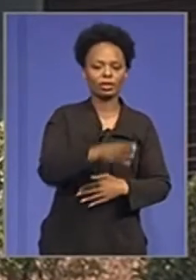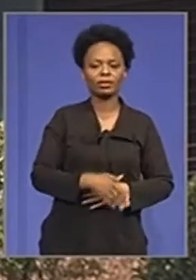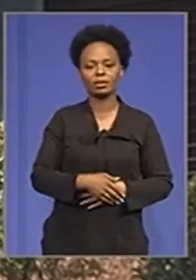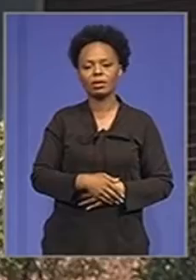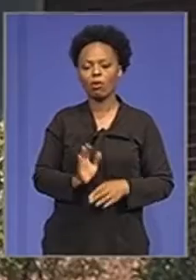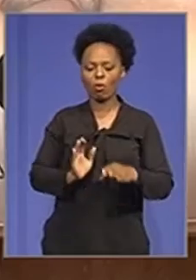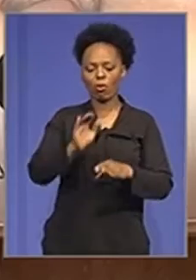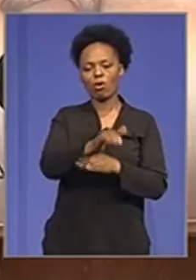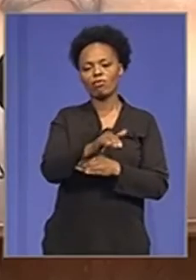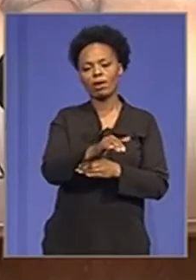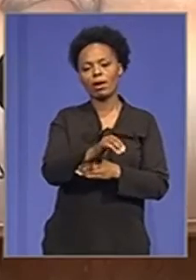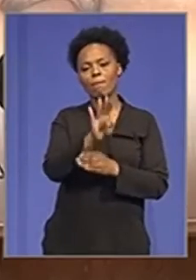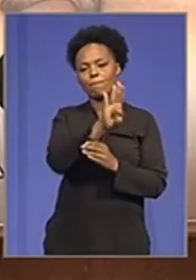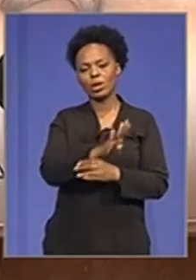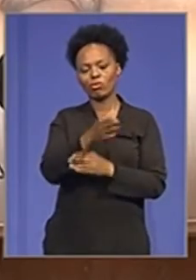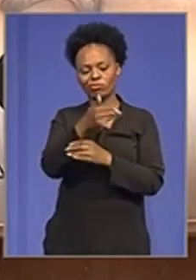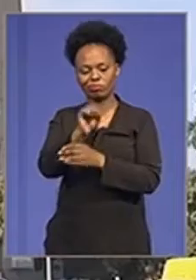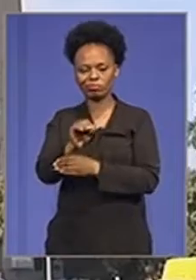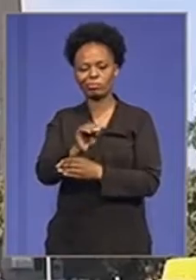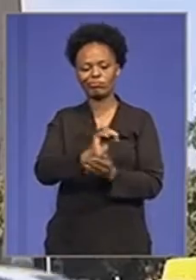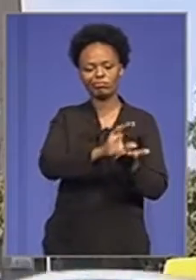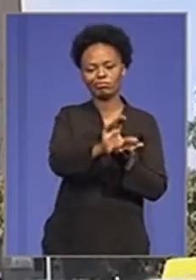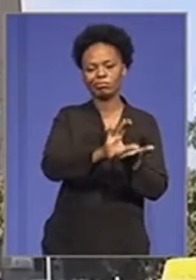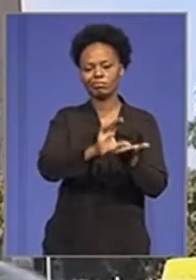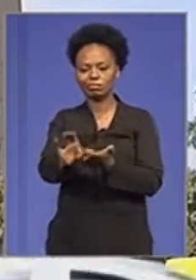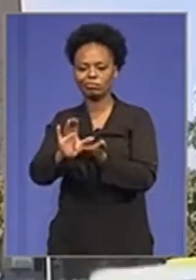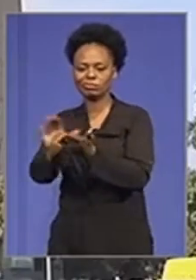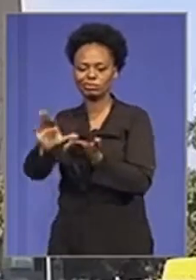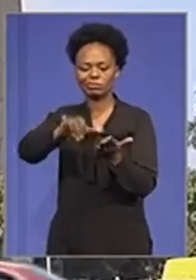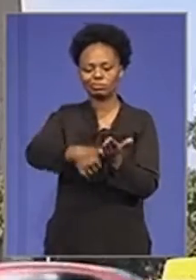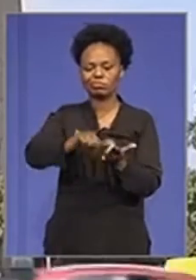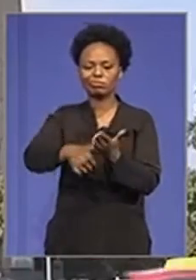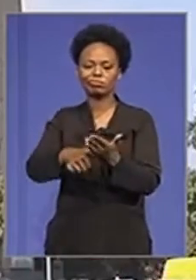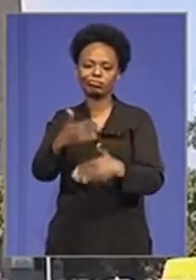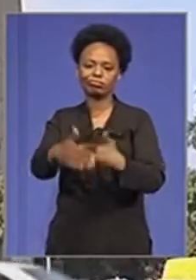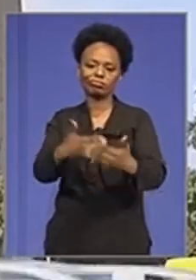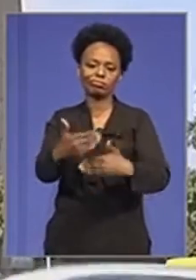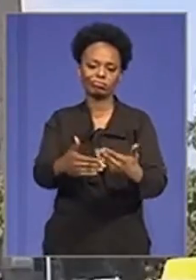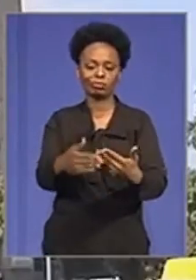16 a dithuso go fitlha ga jaana. Molemone motho SABC News, Pretoria.